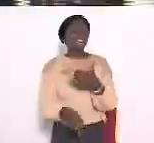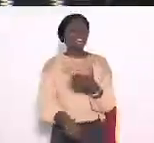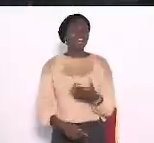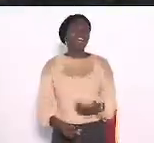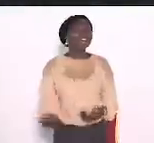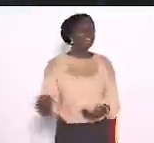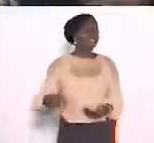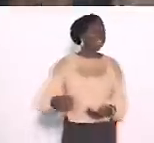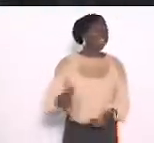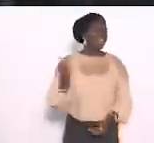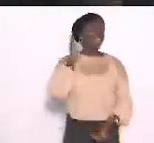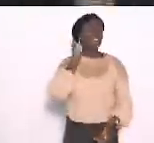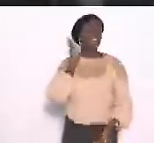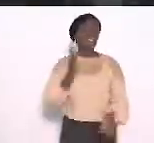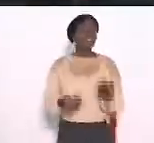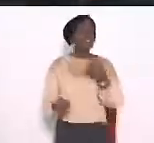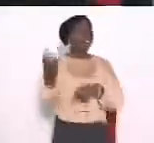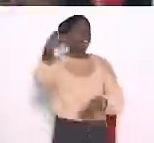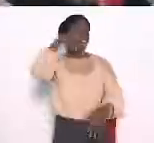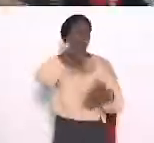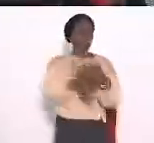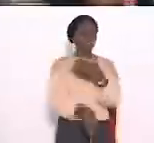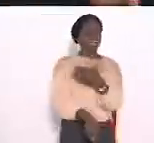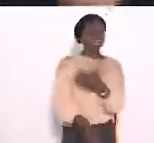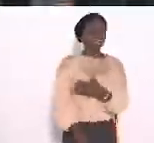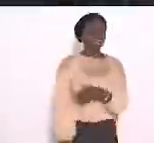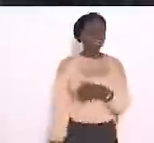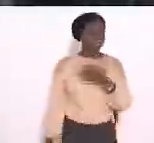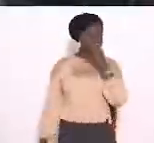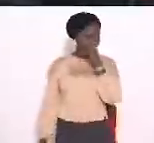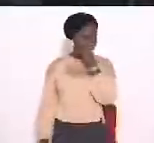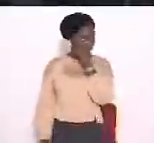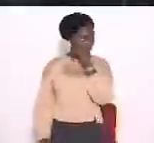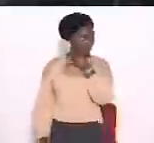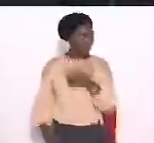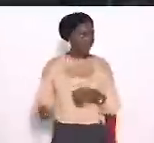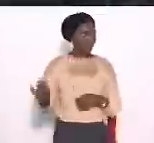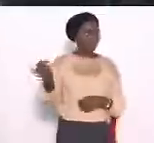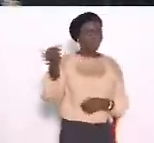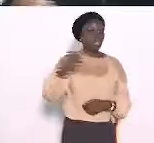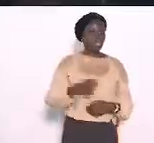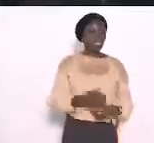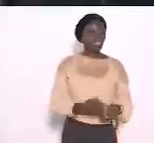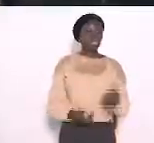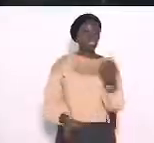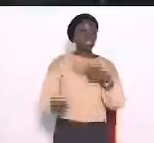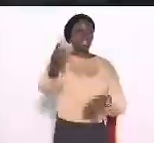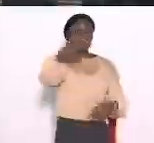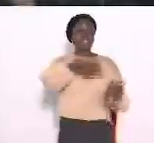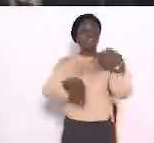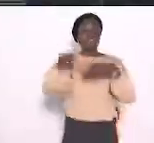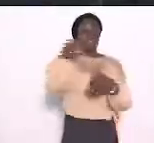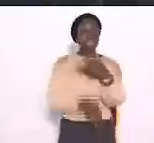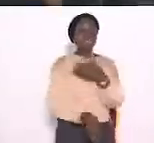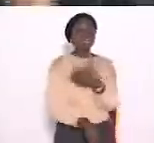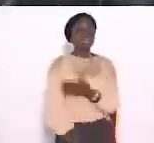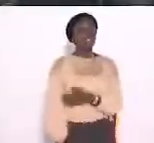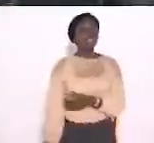they come down come they got come down